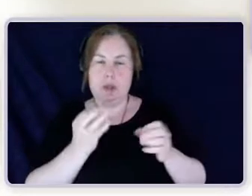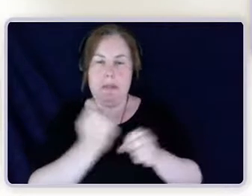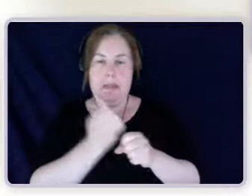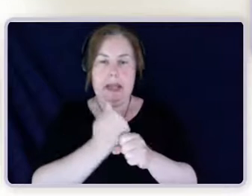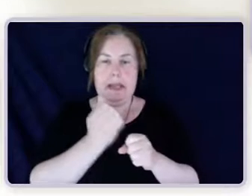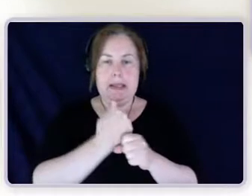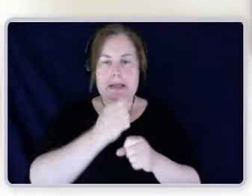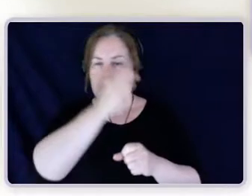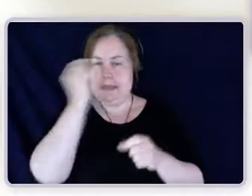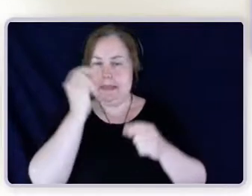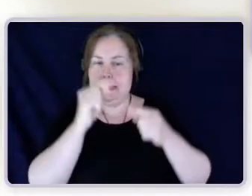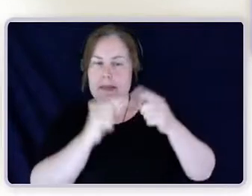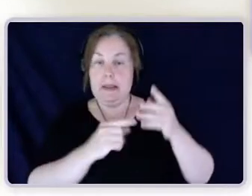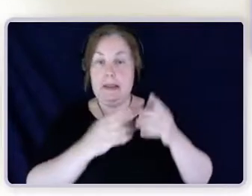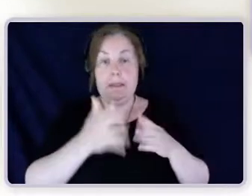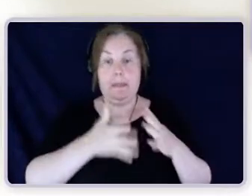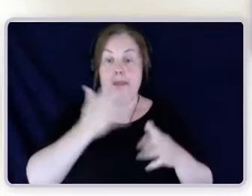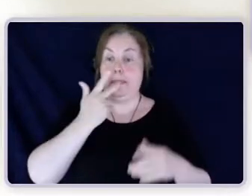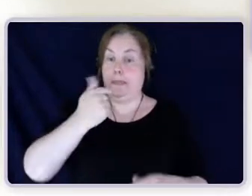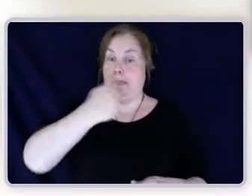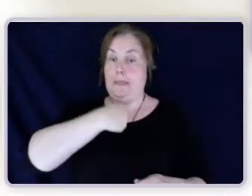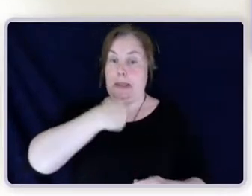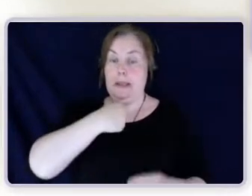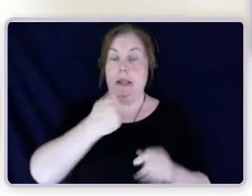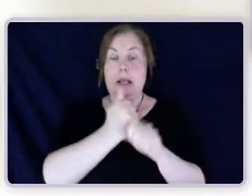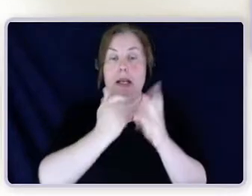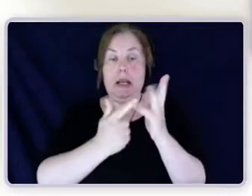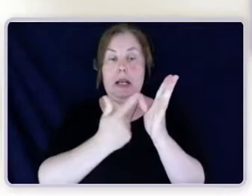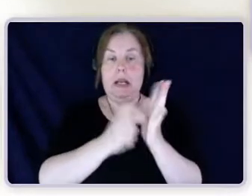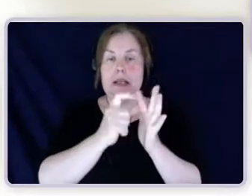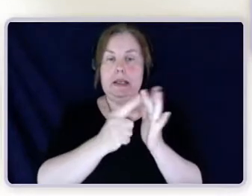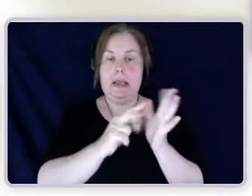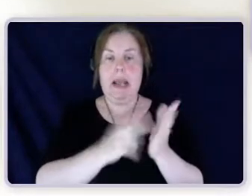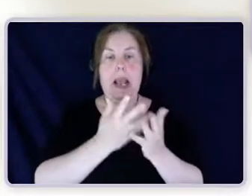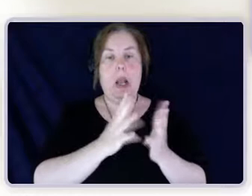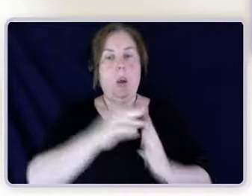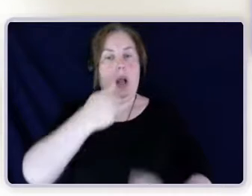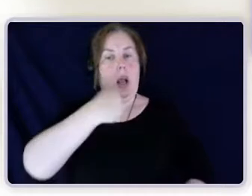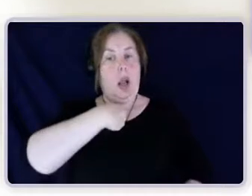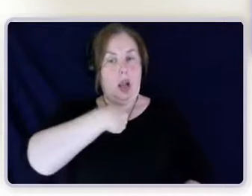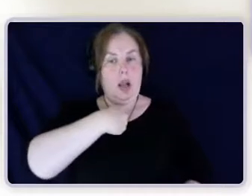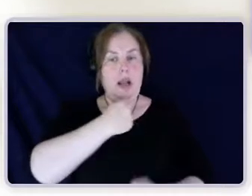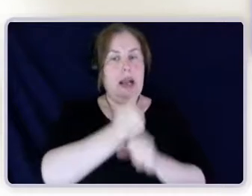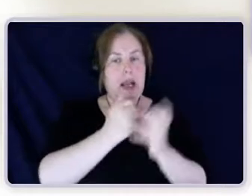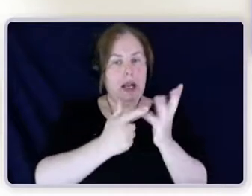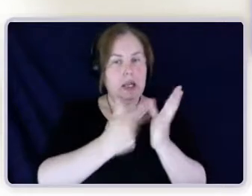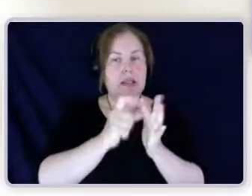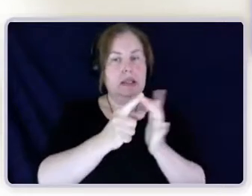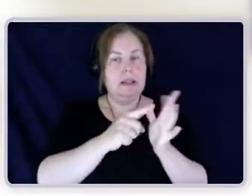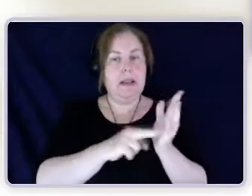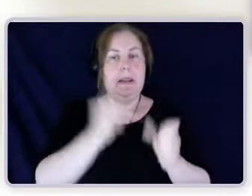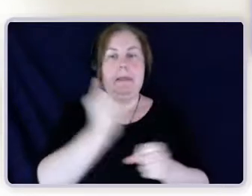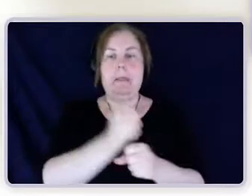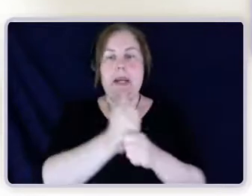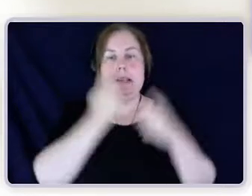guardian, need to make decisions. And this, along with section 8, is one of the key parts of this